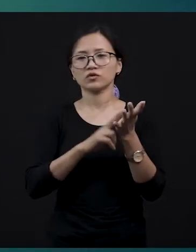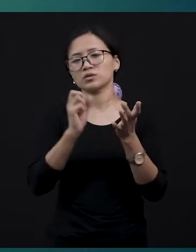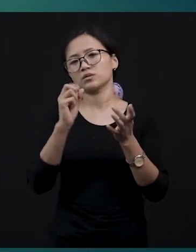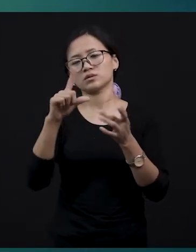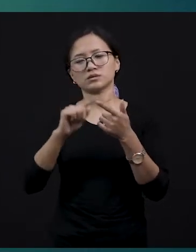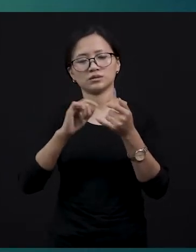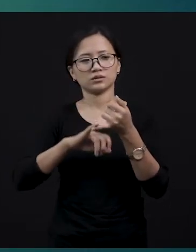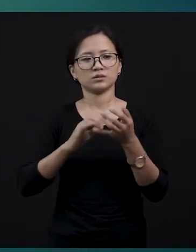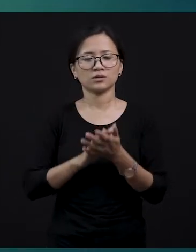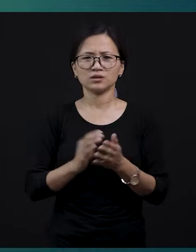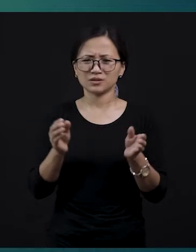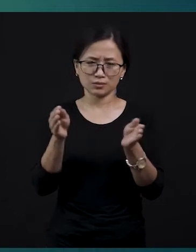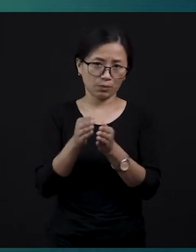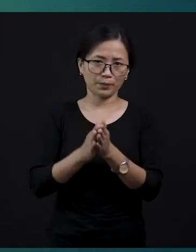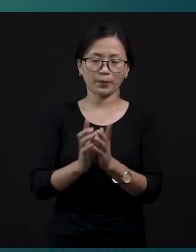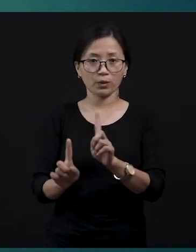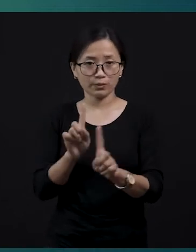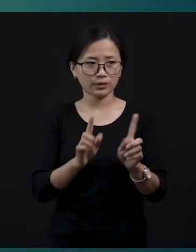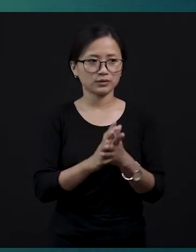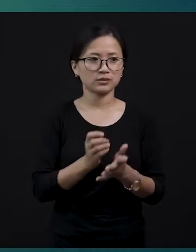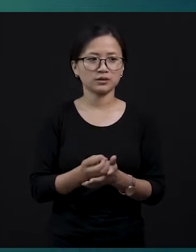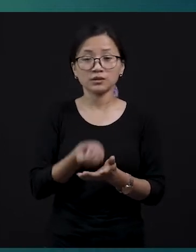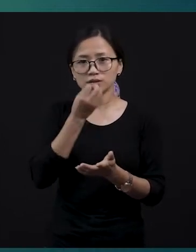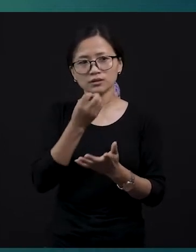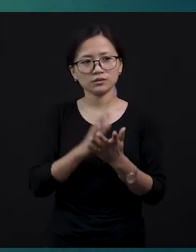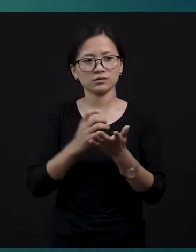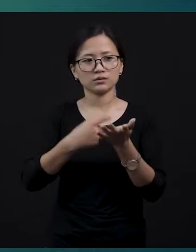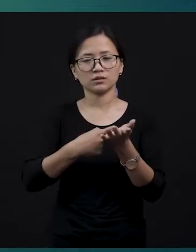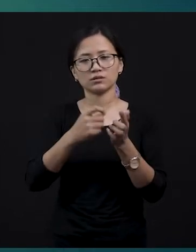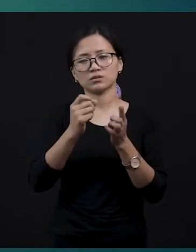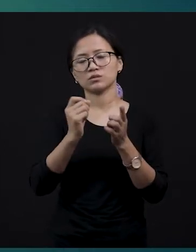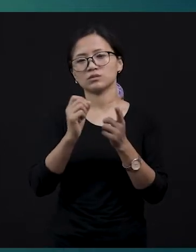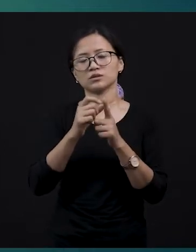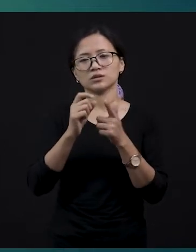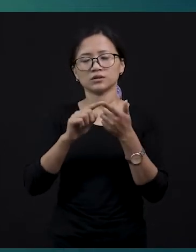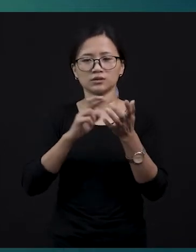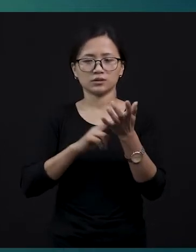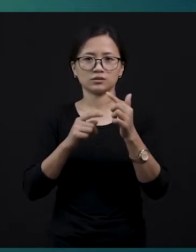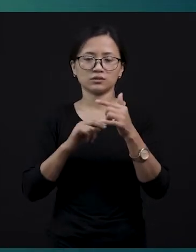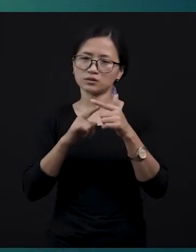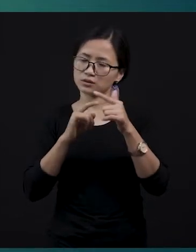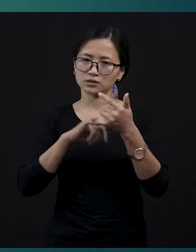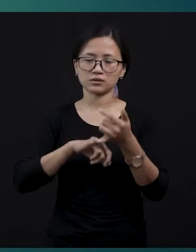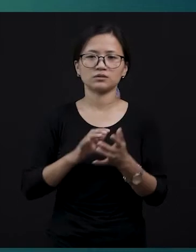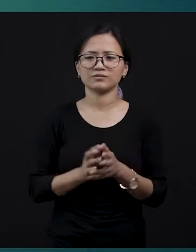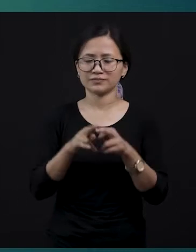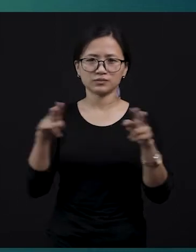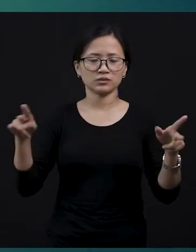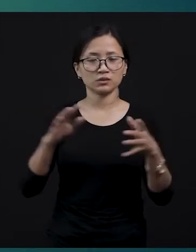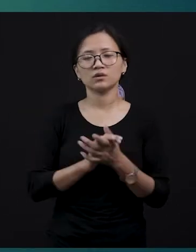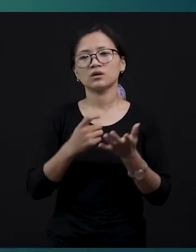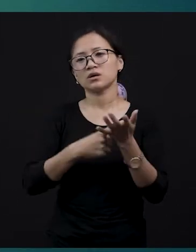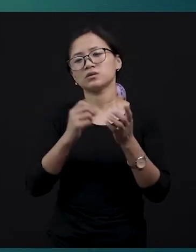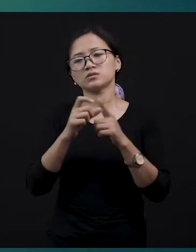small plant-eating rodents. Repeat, small plant-eating rodents are called as voles. There are different types of